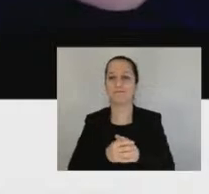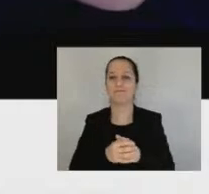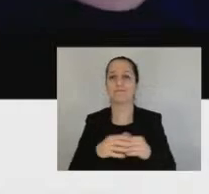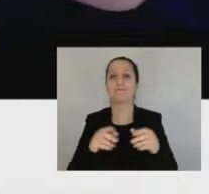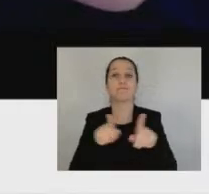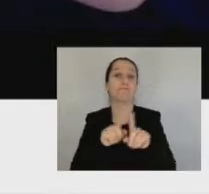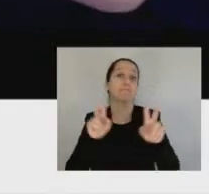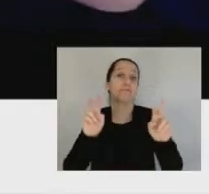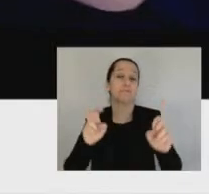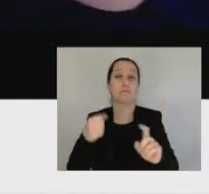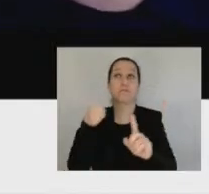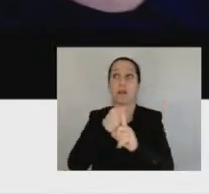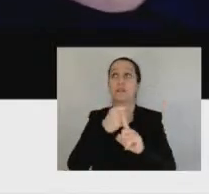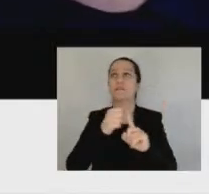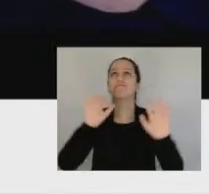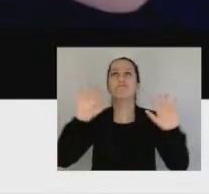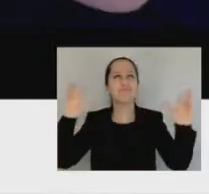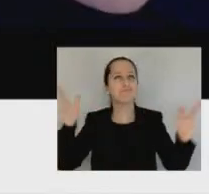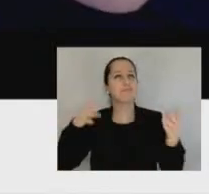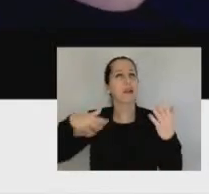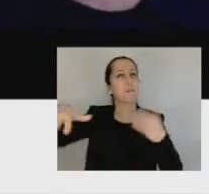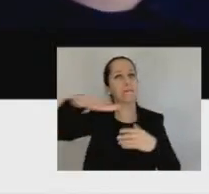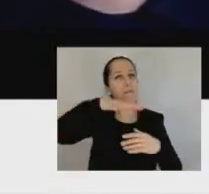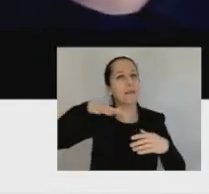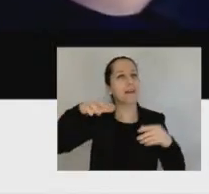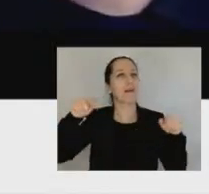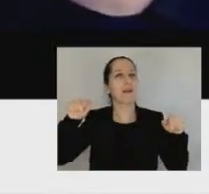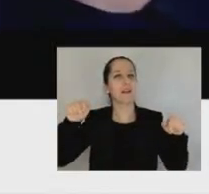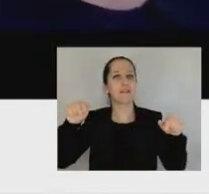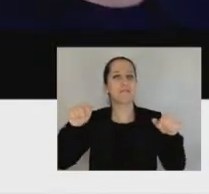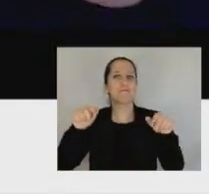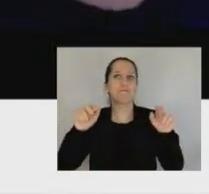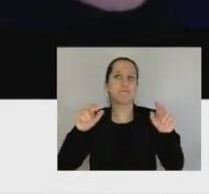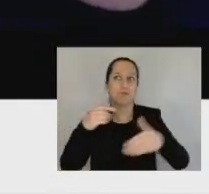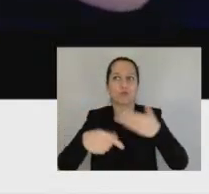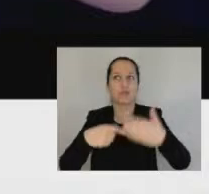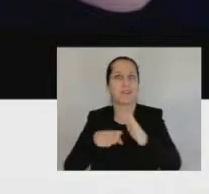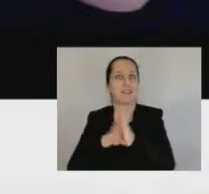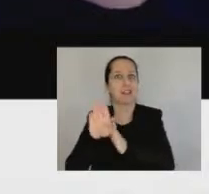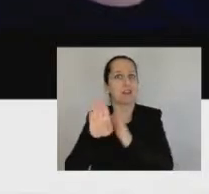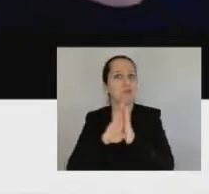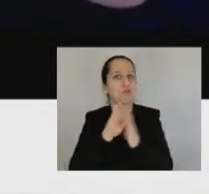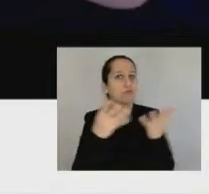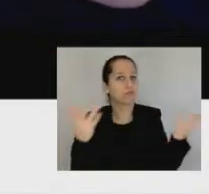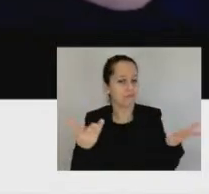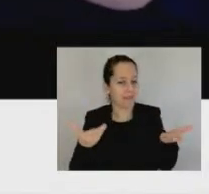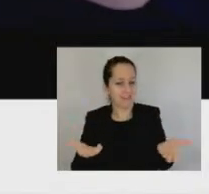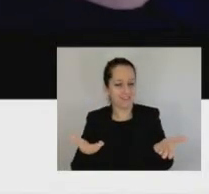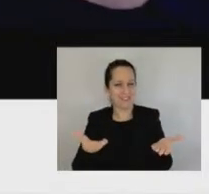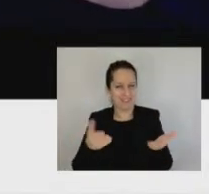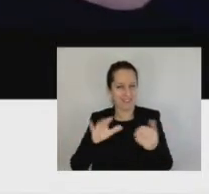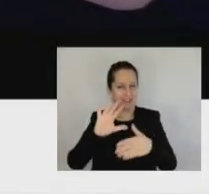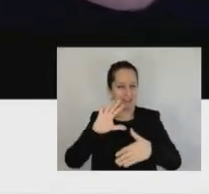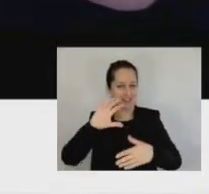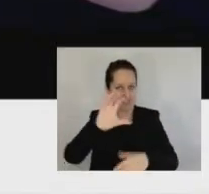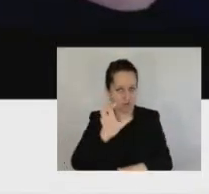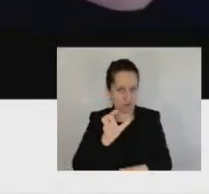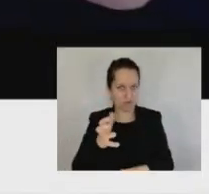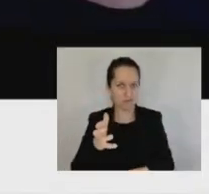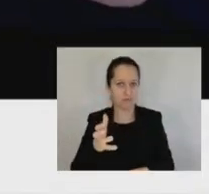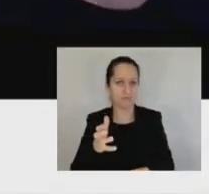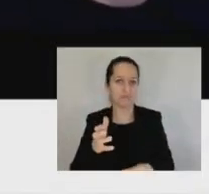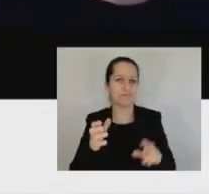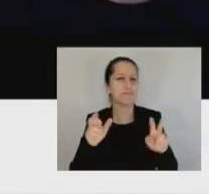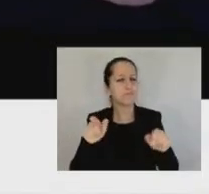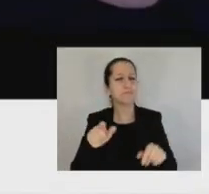architecture, and the expression that he mentioned with regards to the environmental impact and with regards to development processes that we have underway in our region